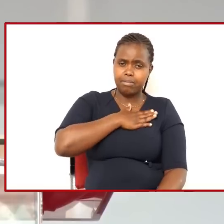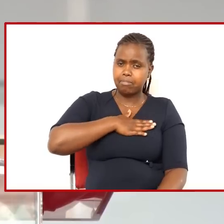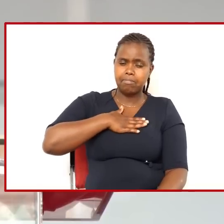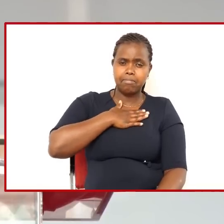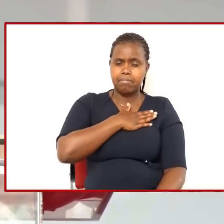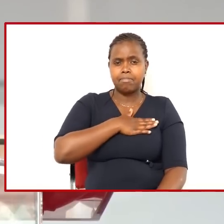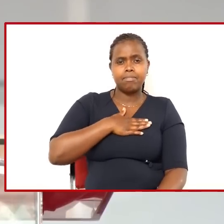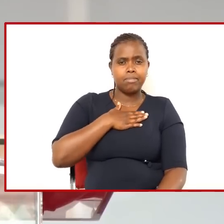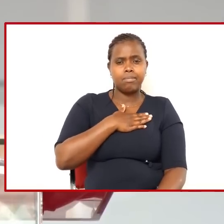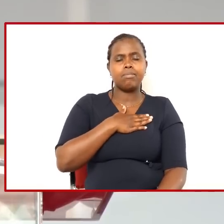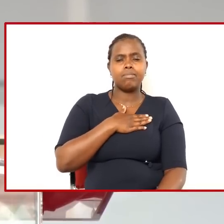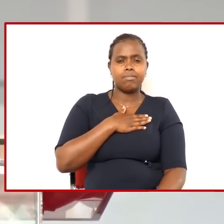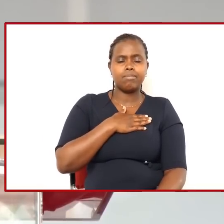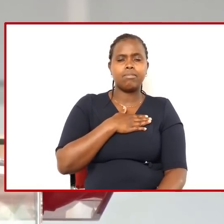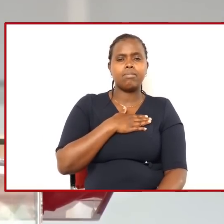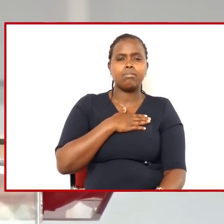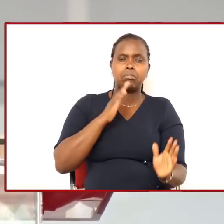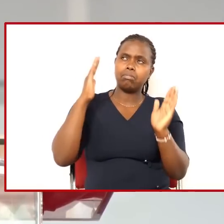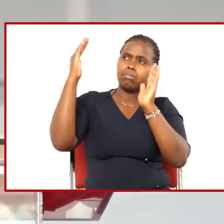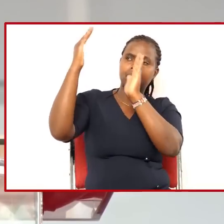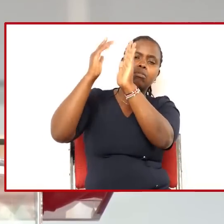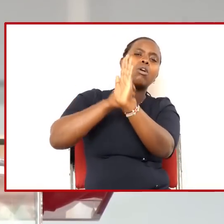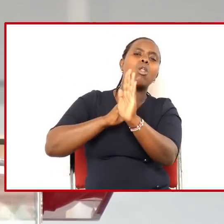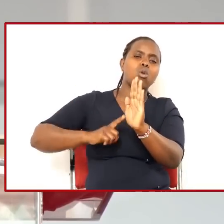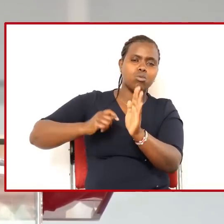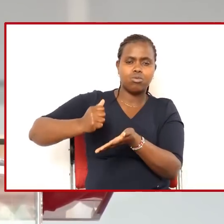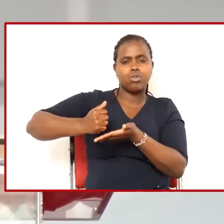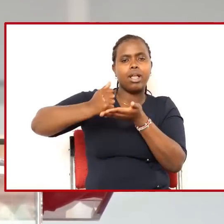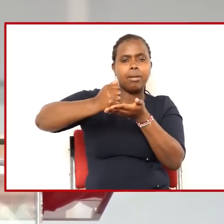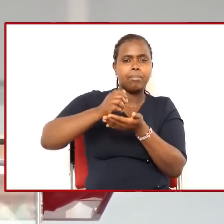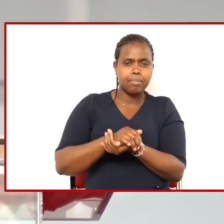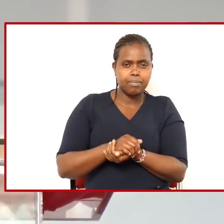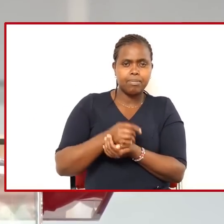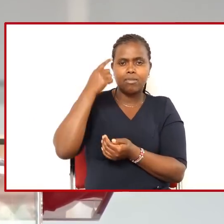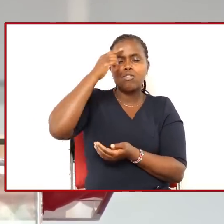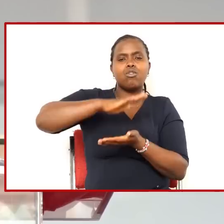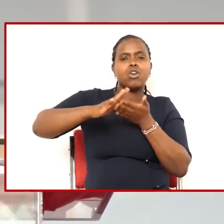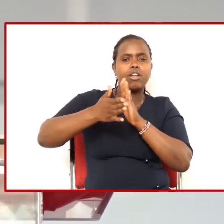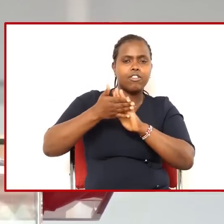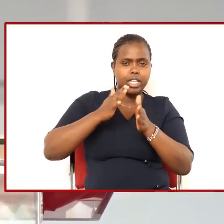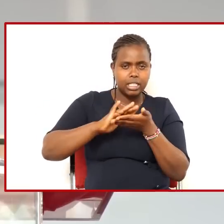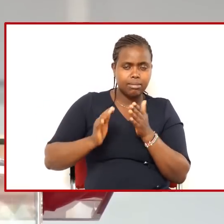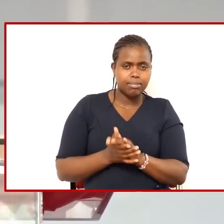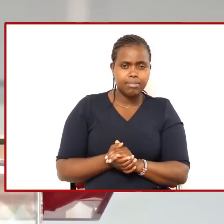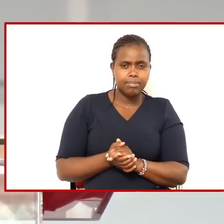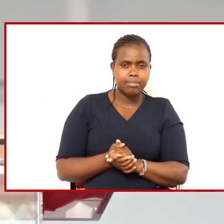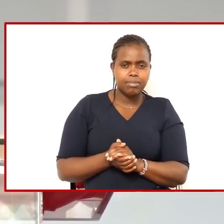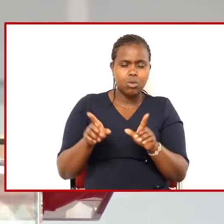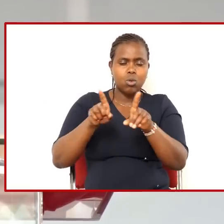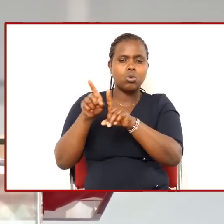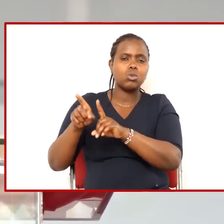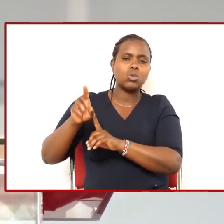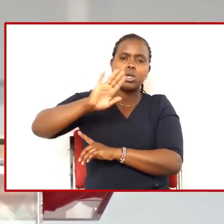please come to him now for help, for forgiveness